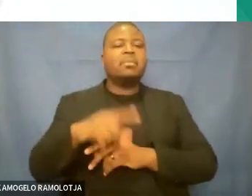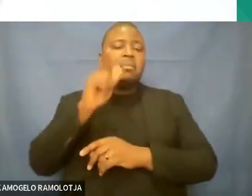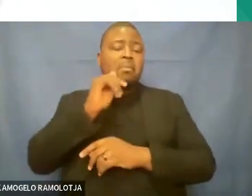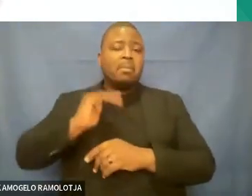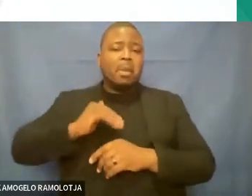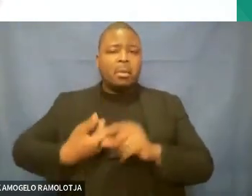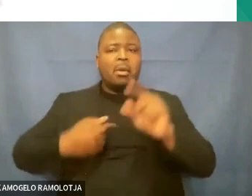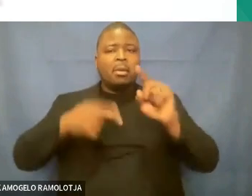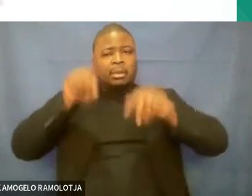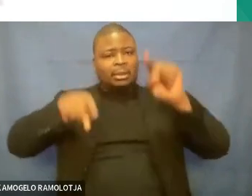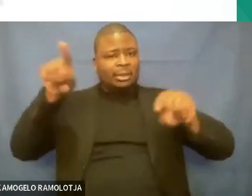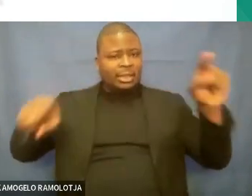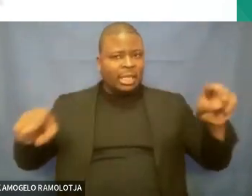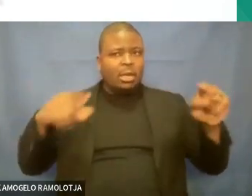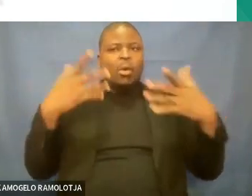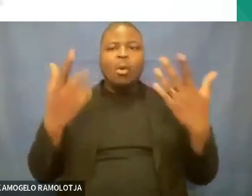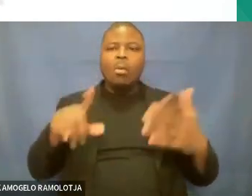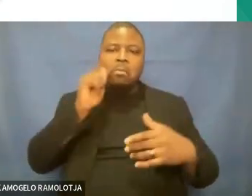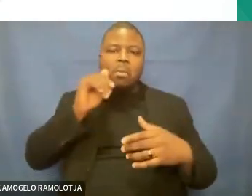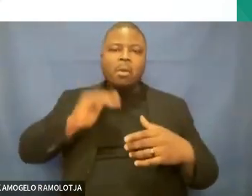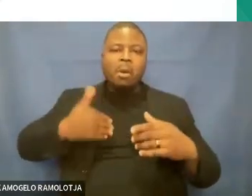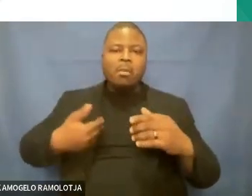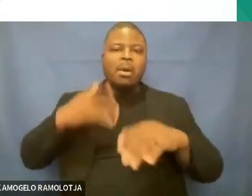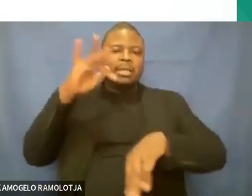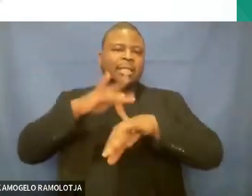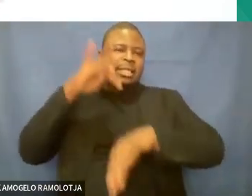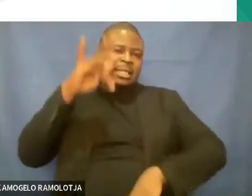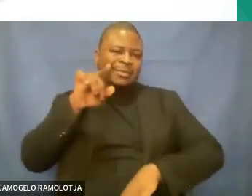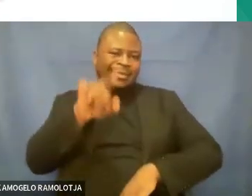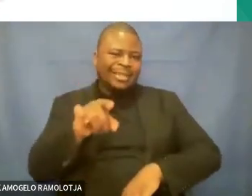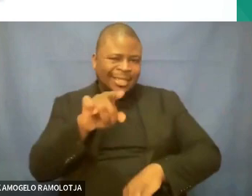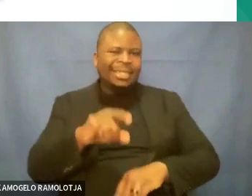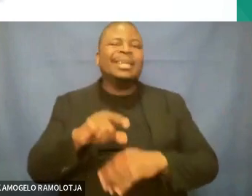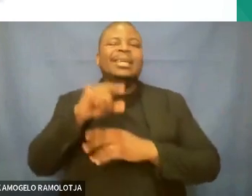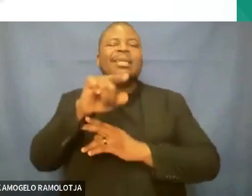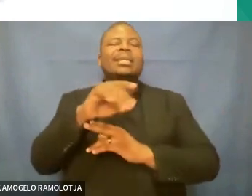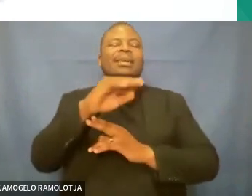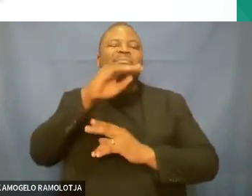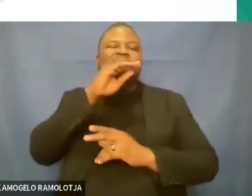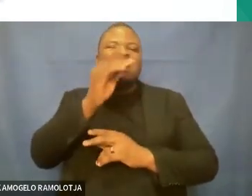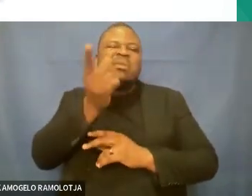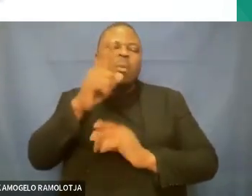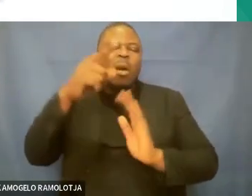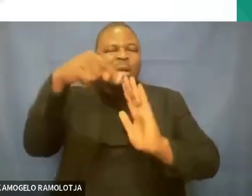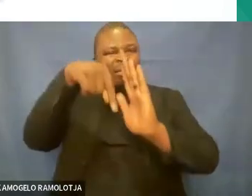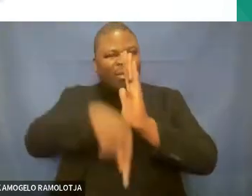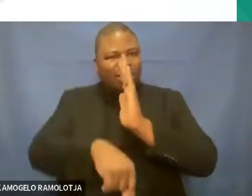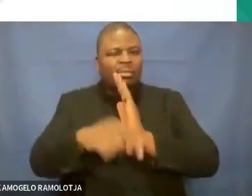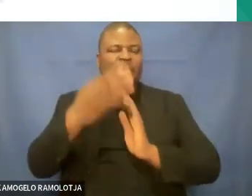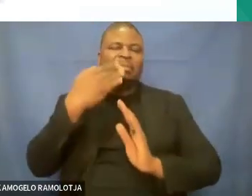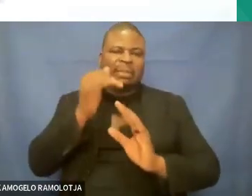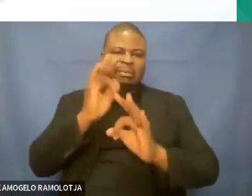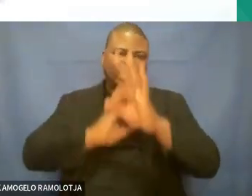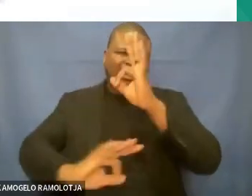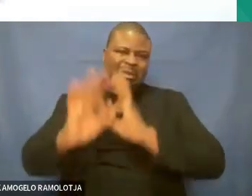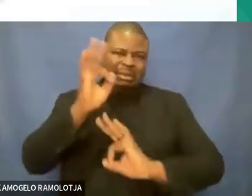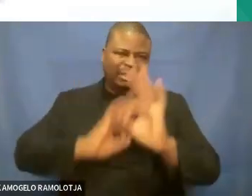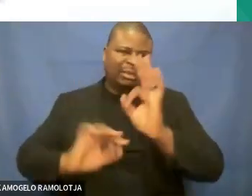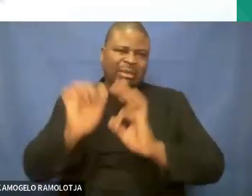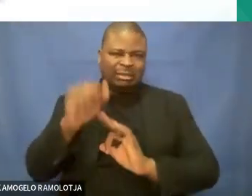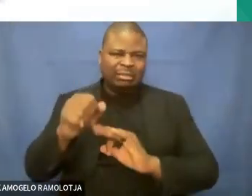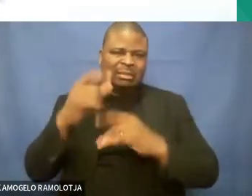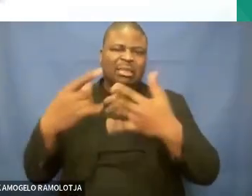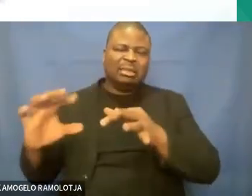gender sensitivity and gender response. What does that actually mean in relation to